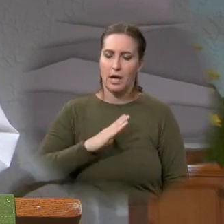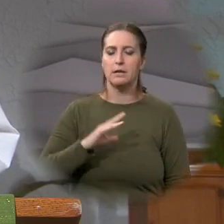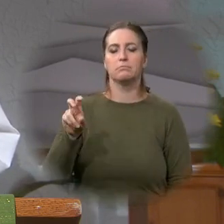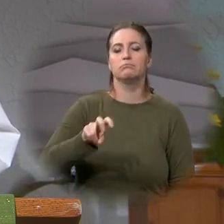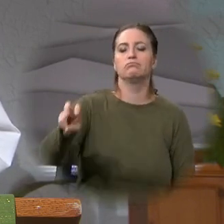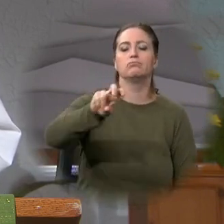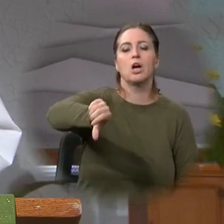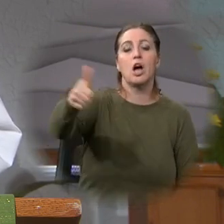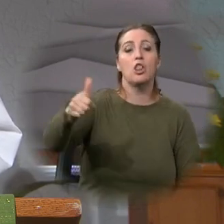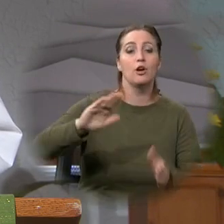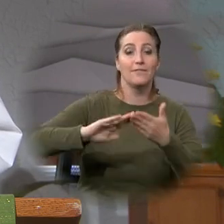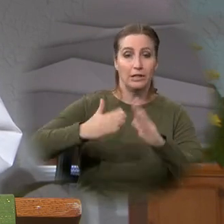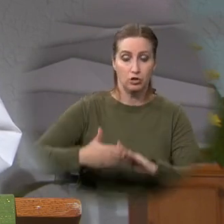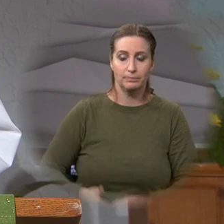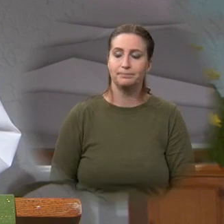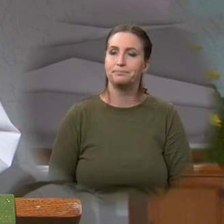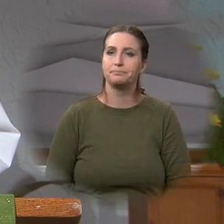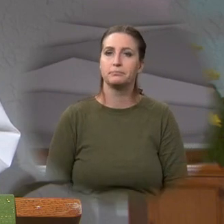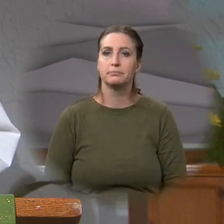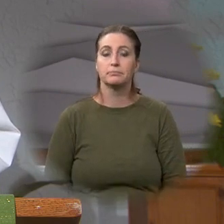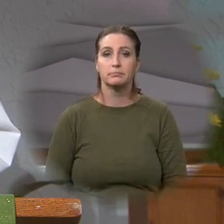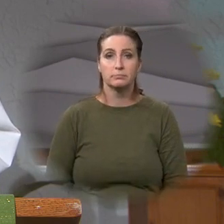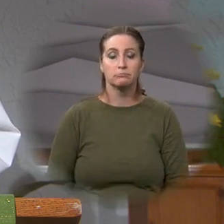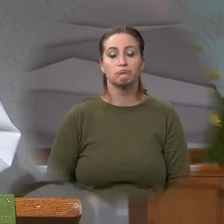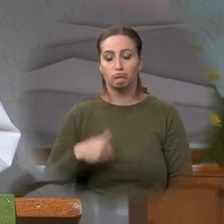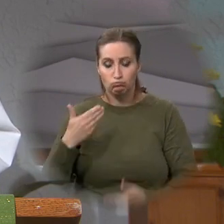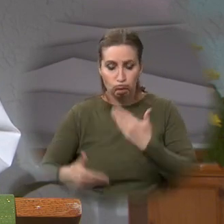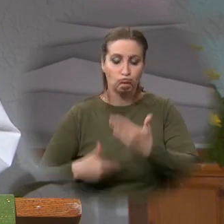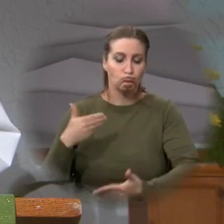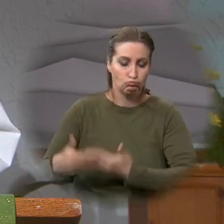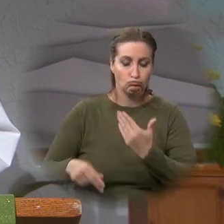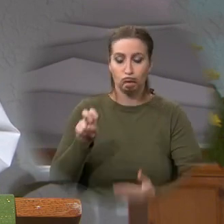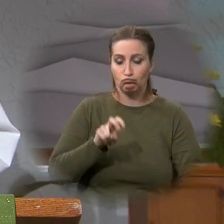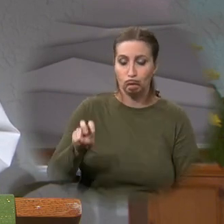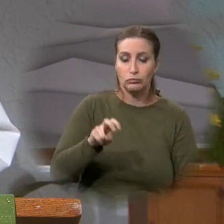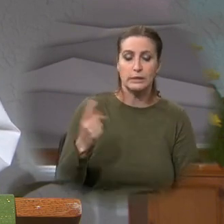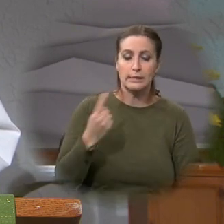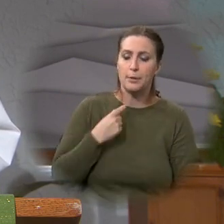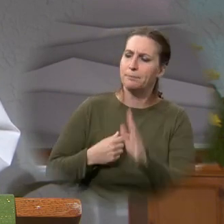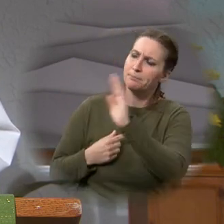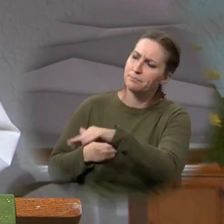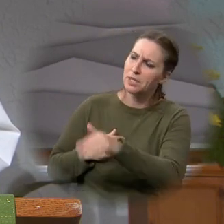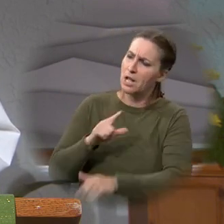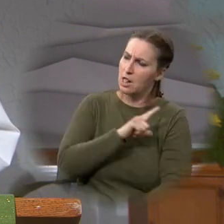village. As they were proceeding on their journey, someone said to him,